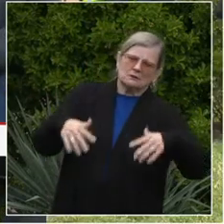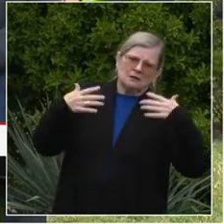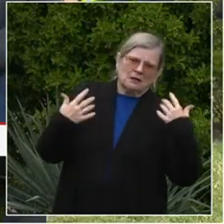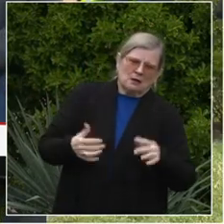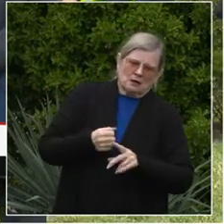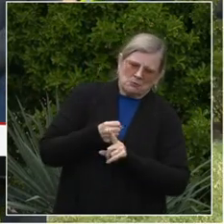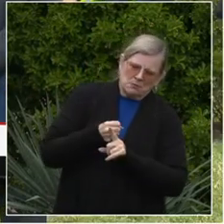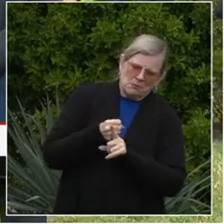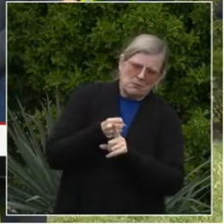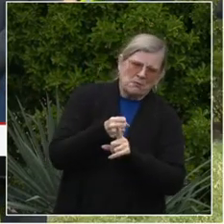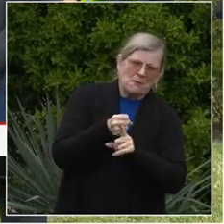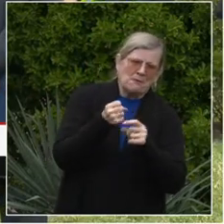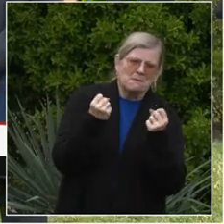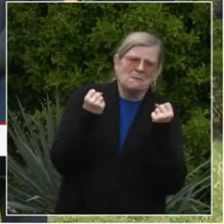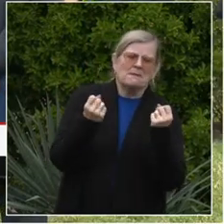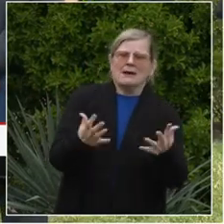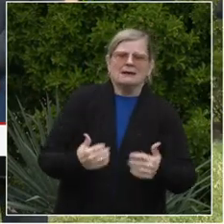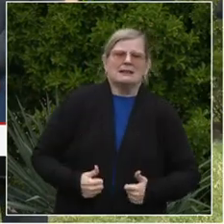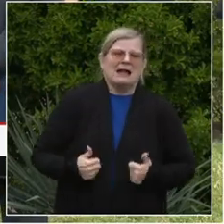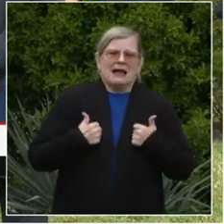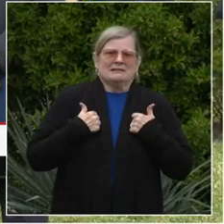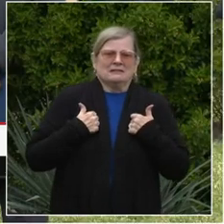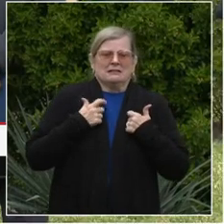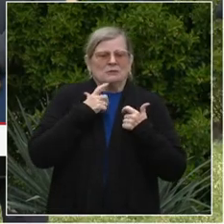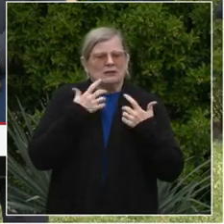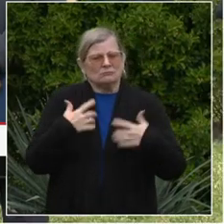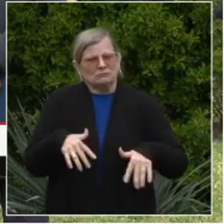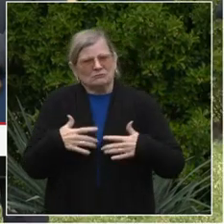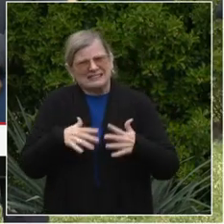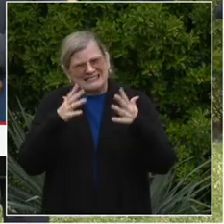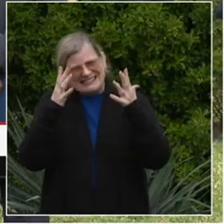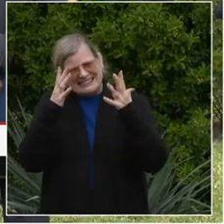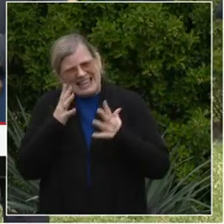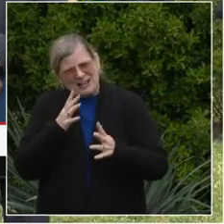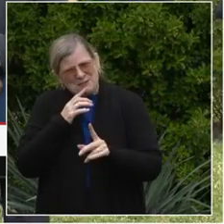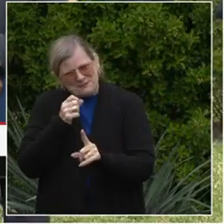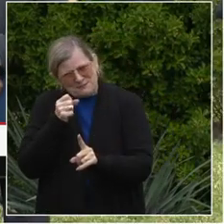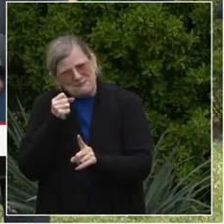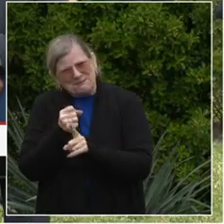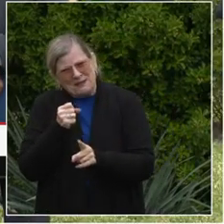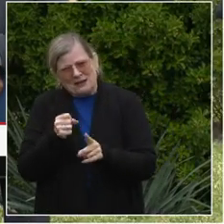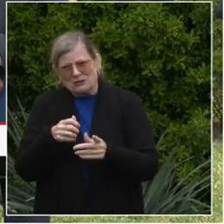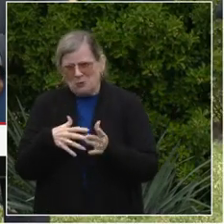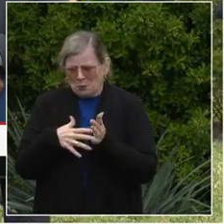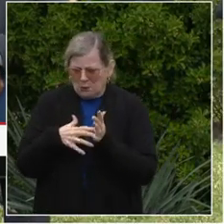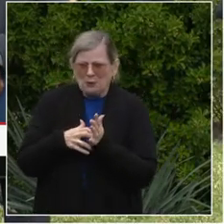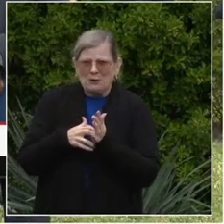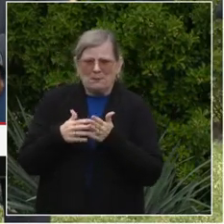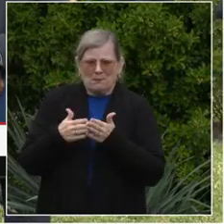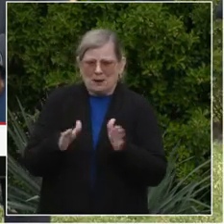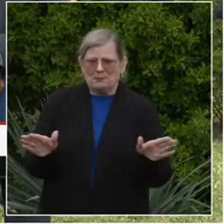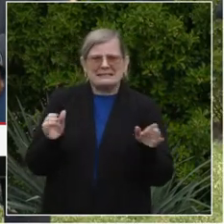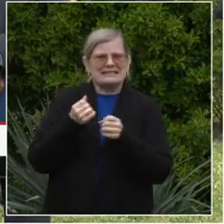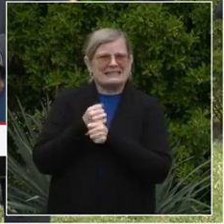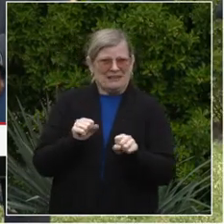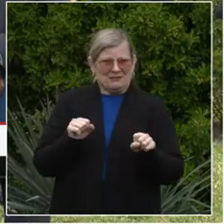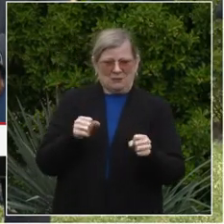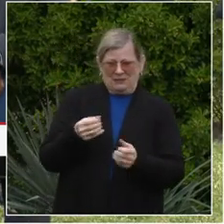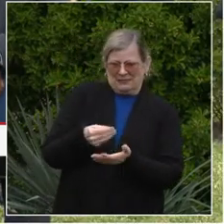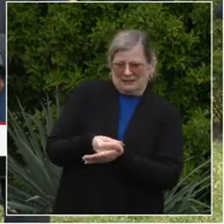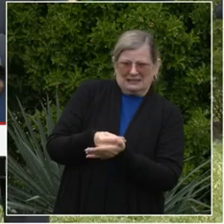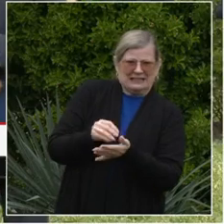And unfortunately, it also upended the very fragile public safety ecosystem in our